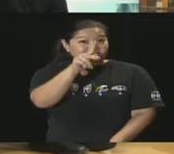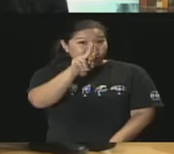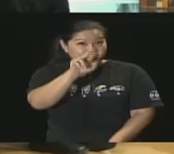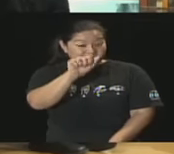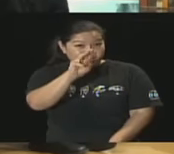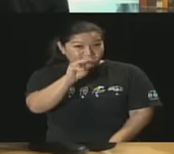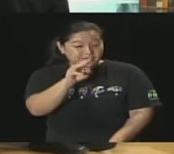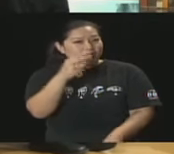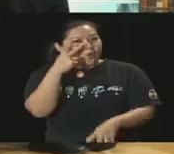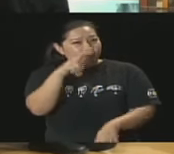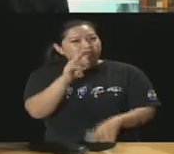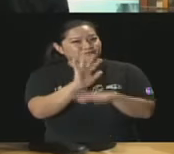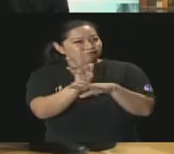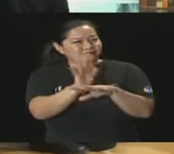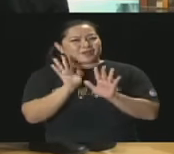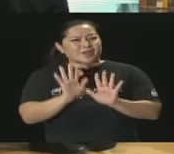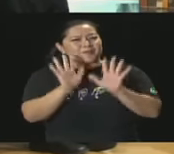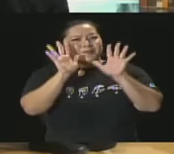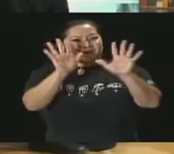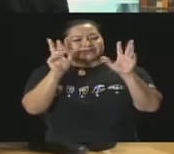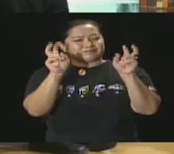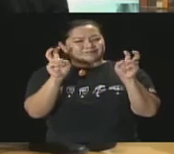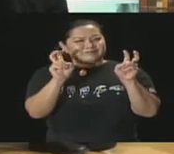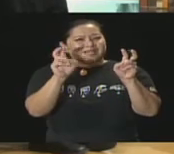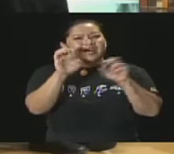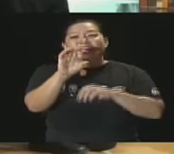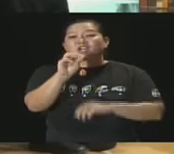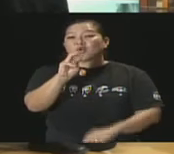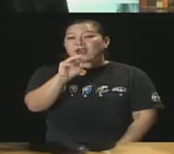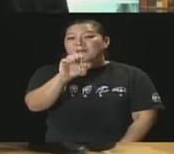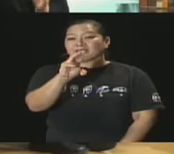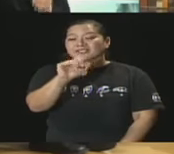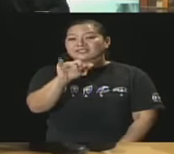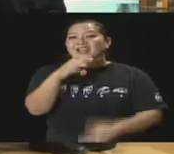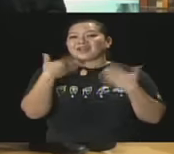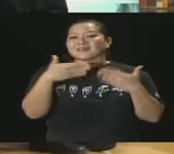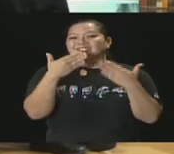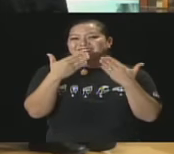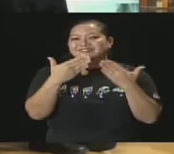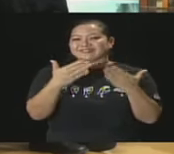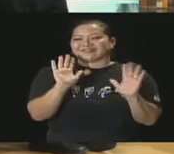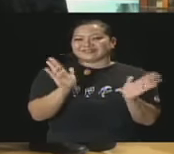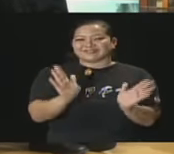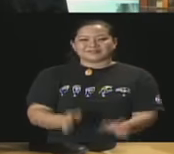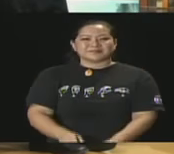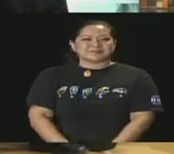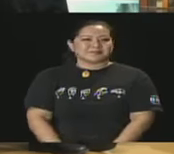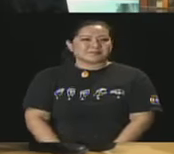trailer, see for yourself. It's an amazing concept, the economics of happiness. We are back right after this.